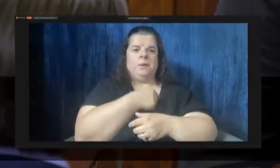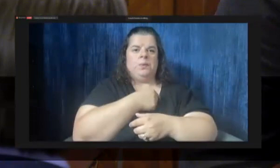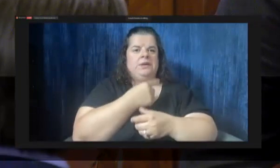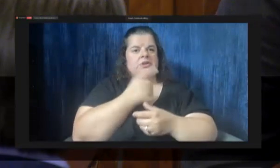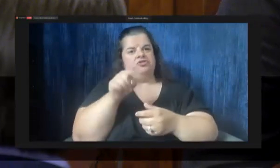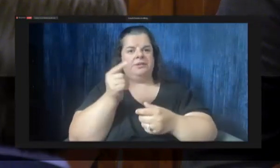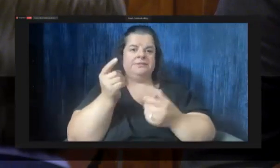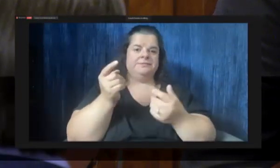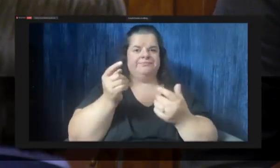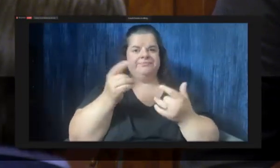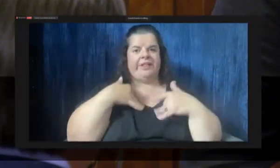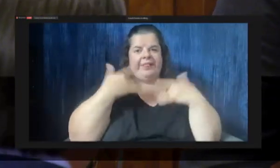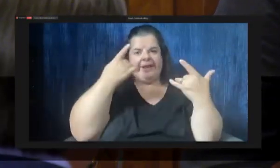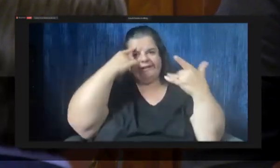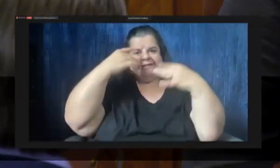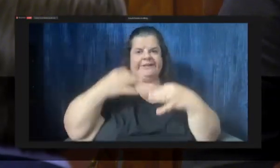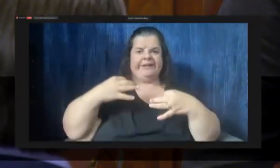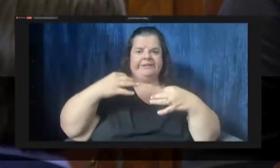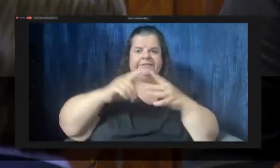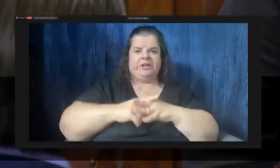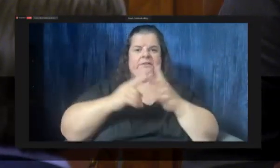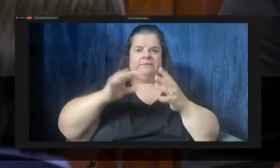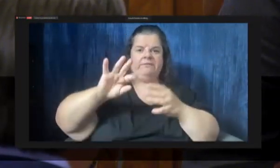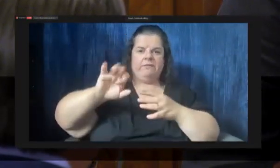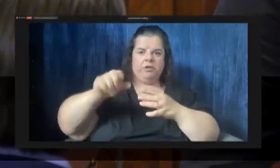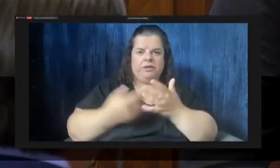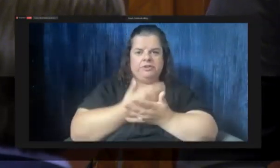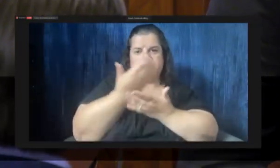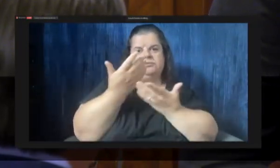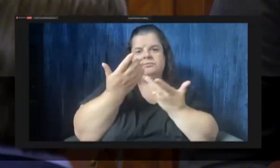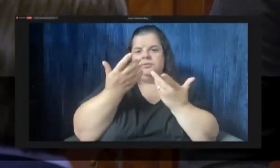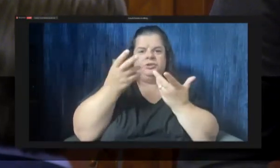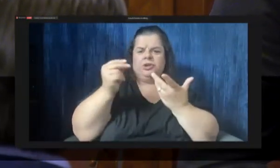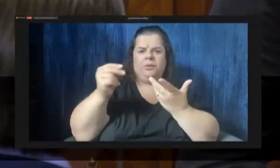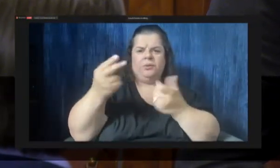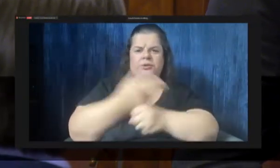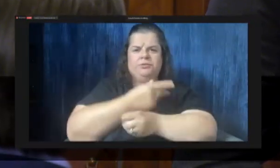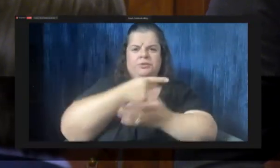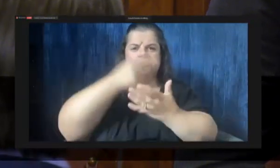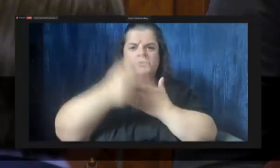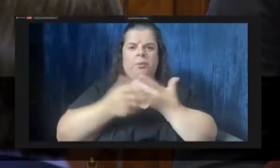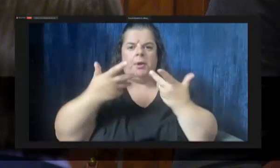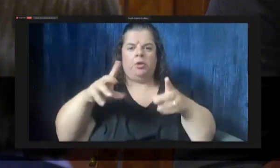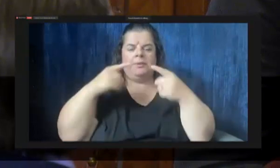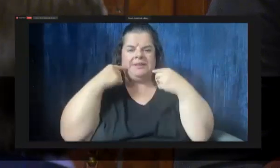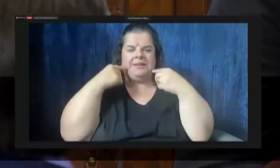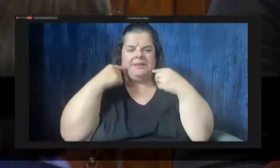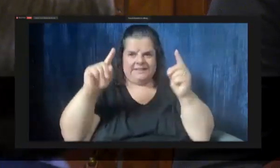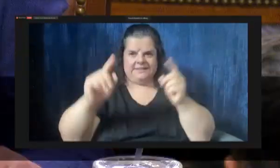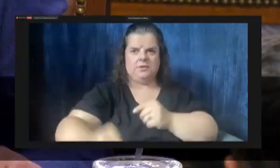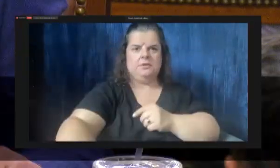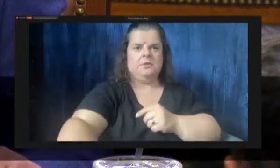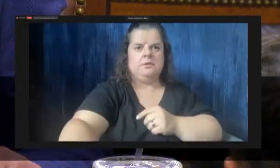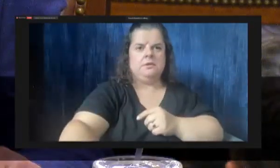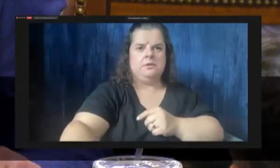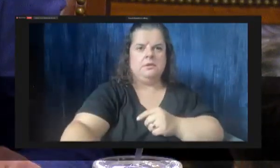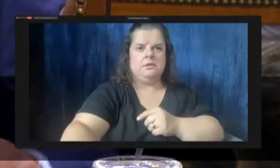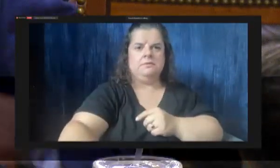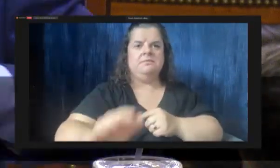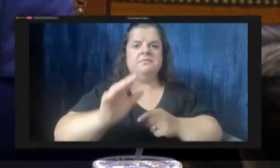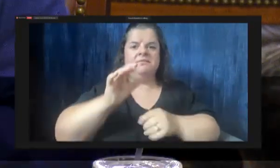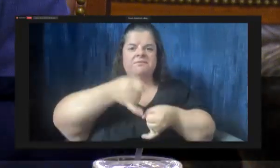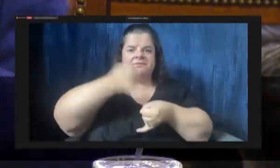own and sure. start it fresh. We wanted to be able to use a program that has been successful and safe in right, the past. Right. And I would say finally, you